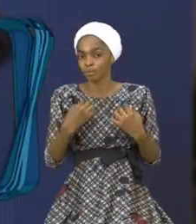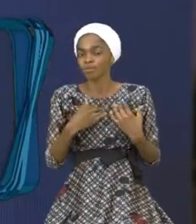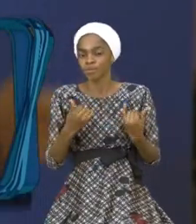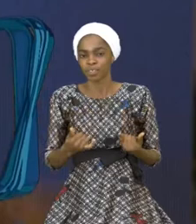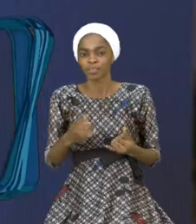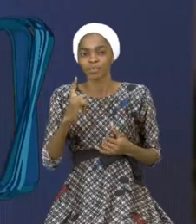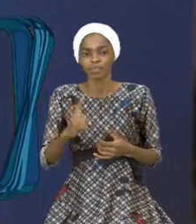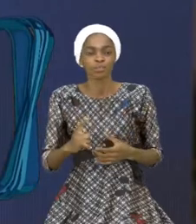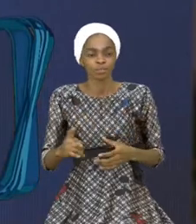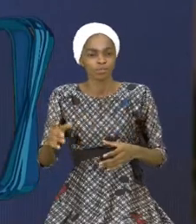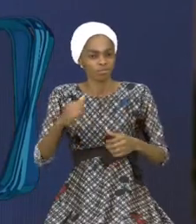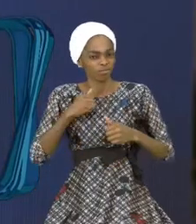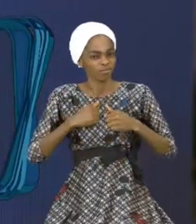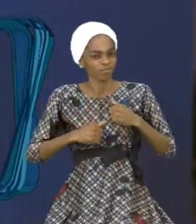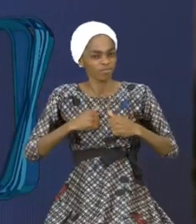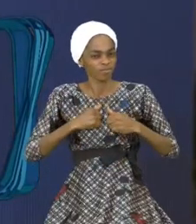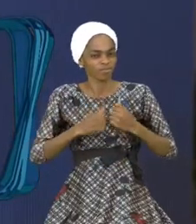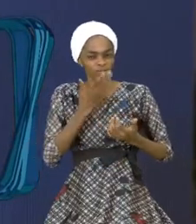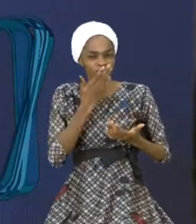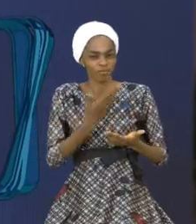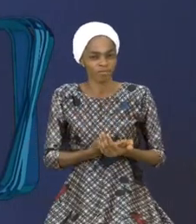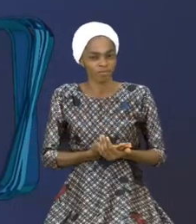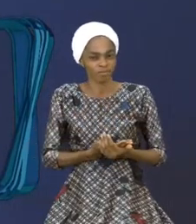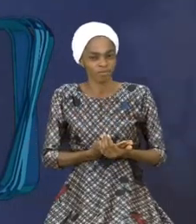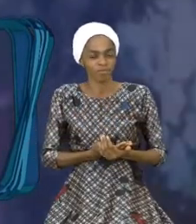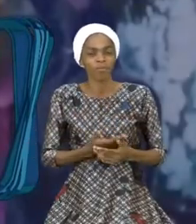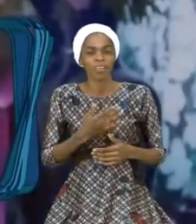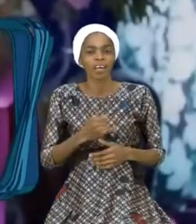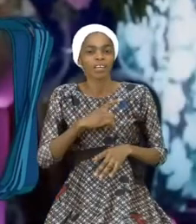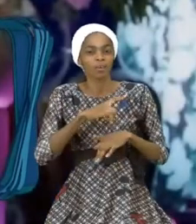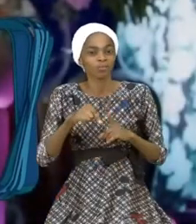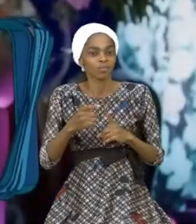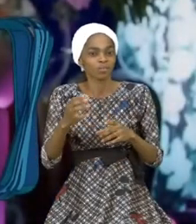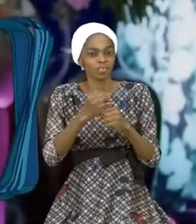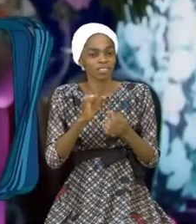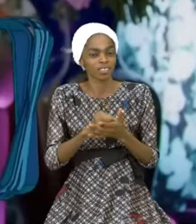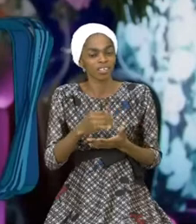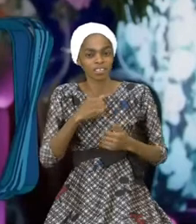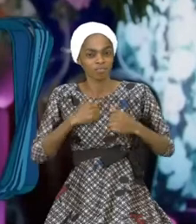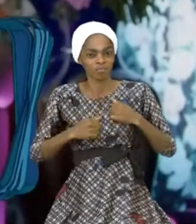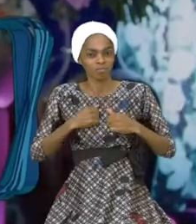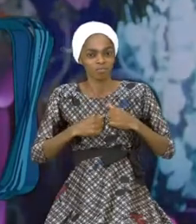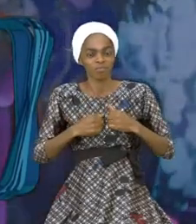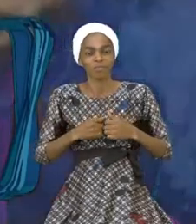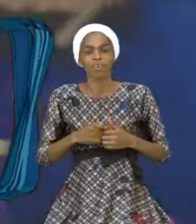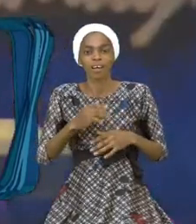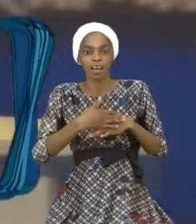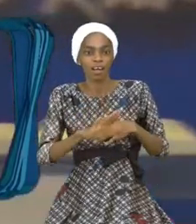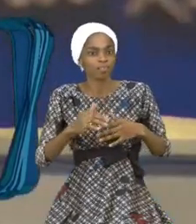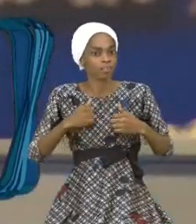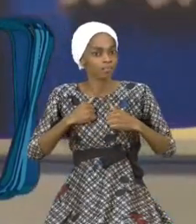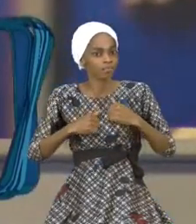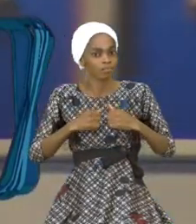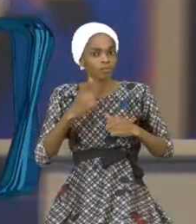good wash. And when you take a good wash, after that washing, you don't put on